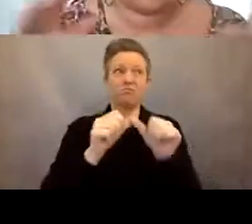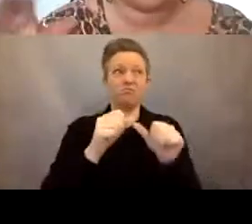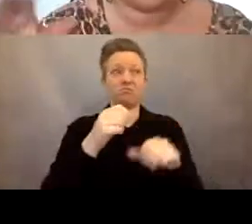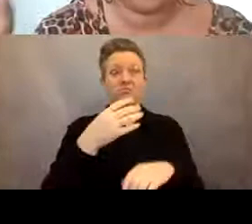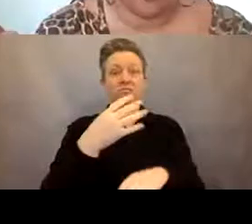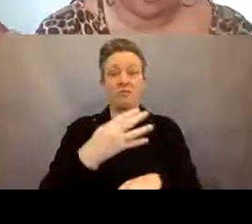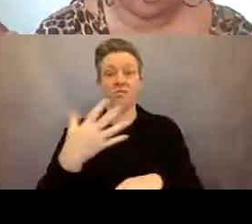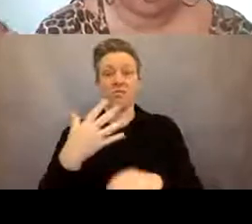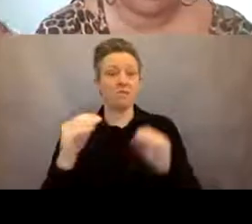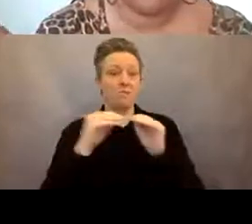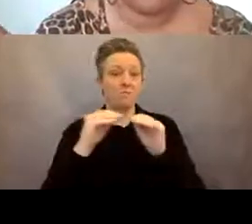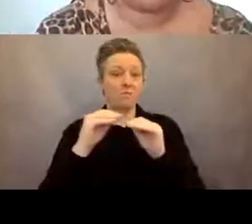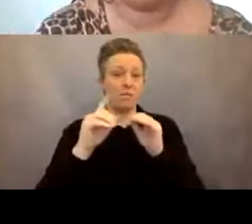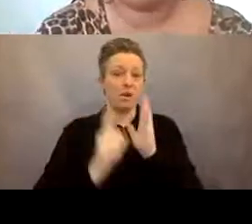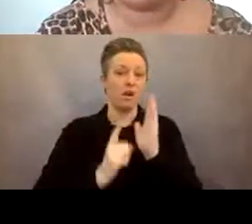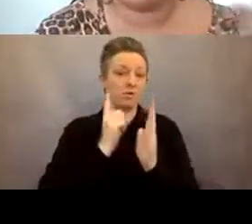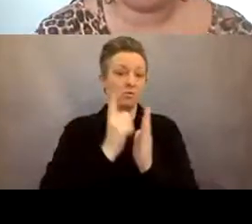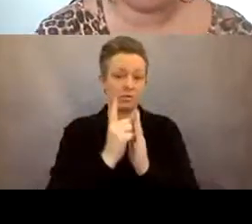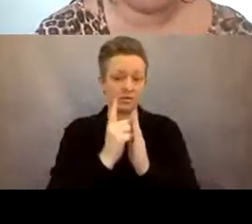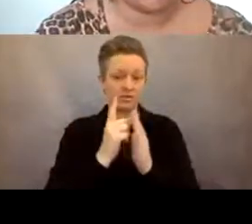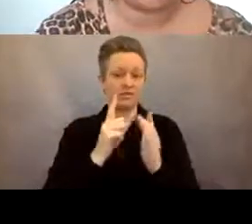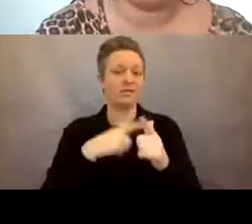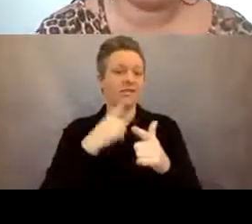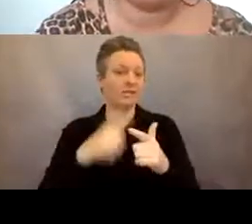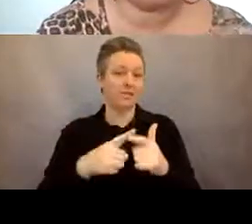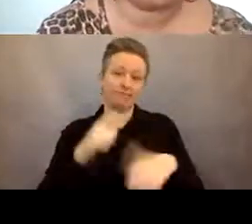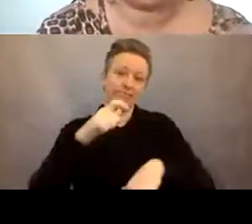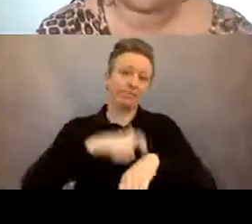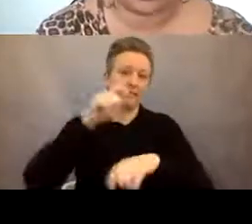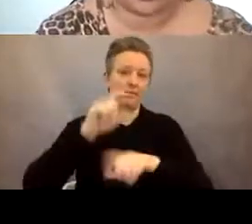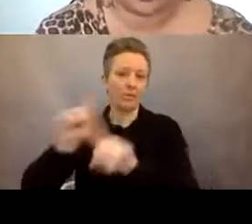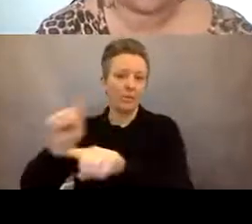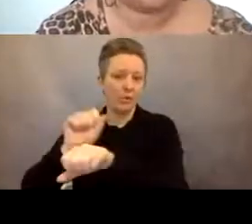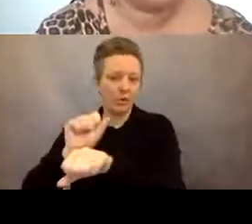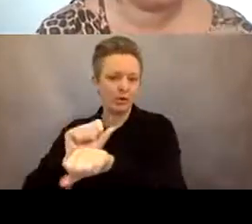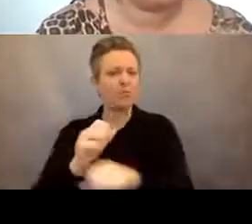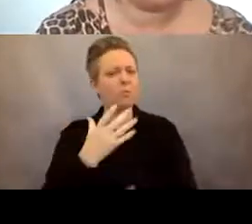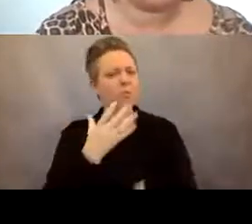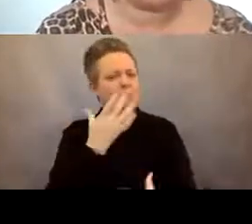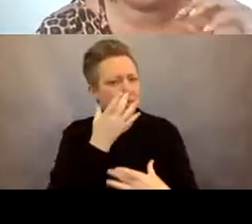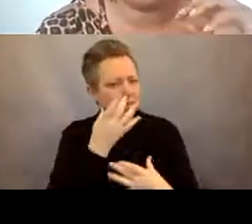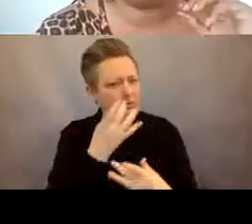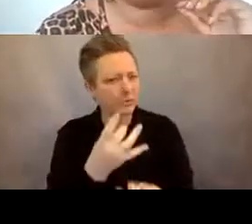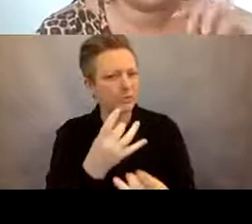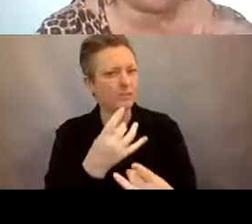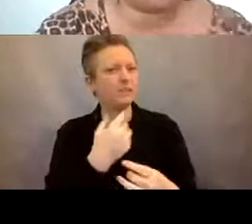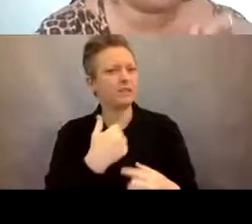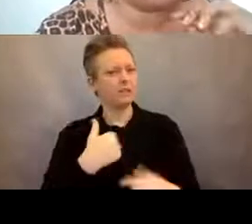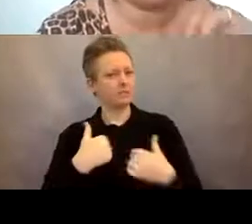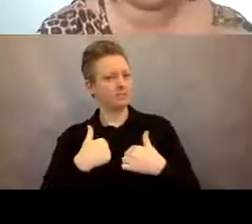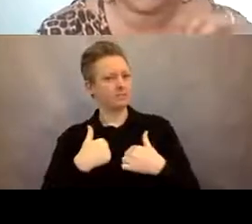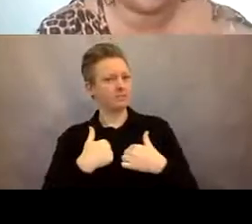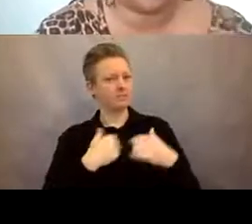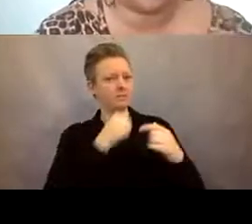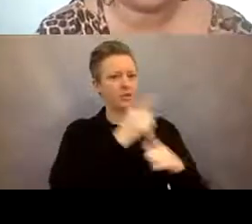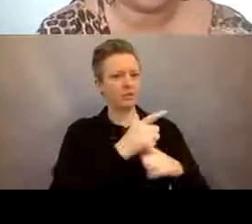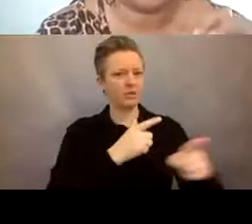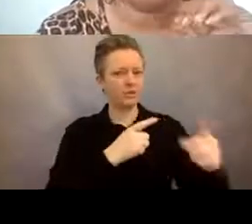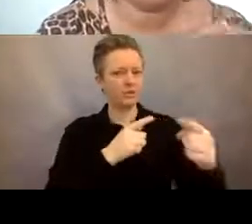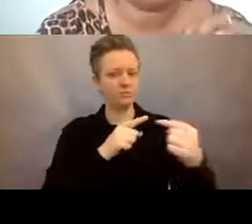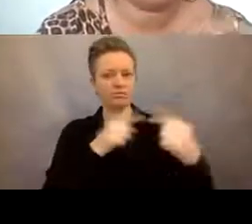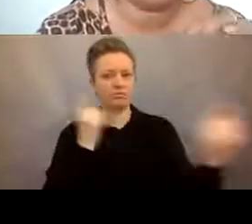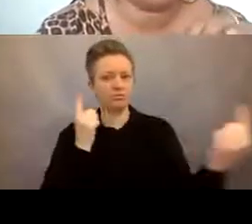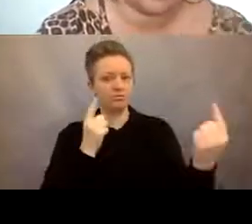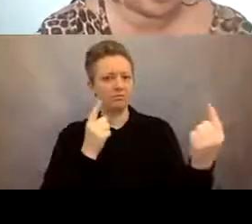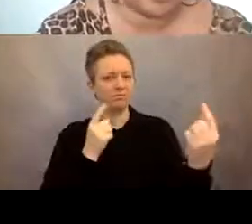just knowing who we are, knowing our everyday normal disposition, knowing I'm an incredibly shy introvert.